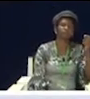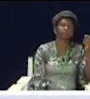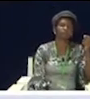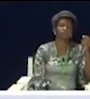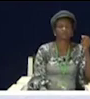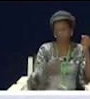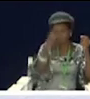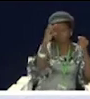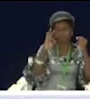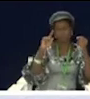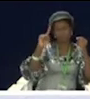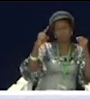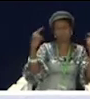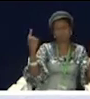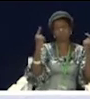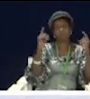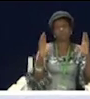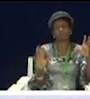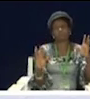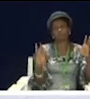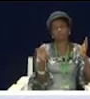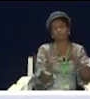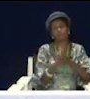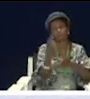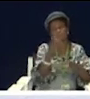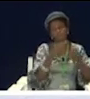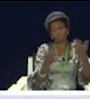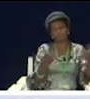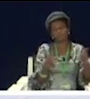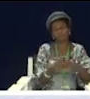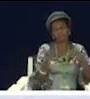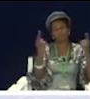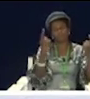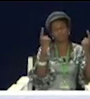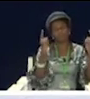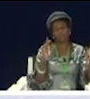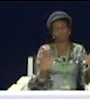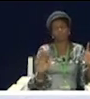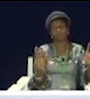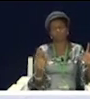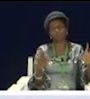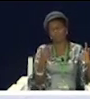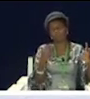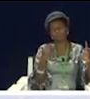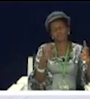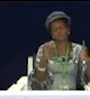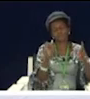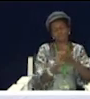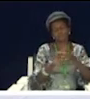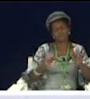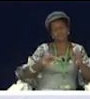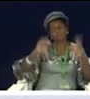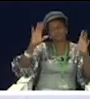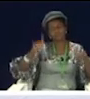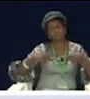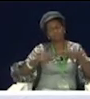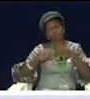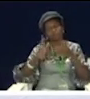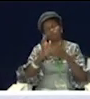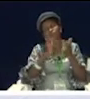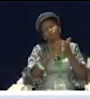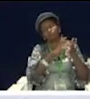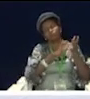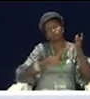Because of a sinner who came here tonight as a sinner, but who is going to surrender his or her life to Jesus